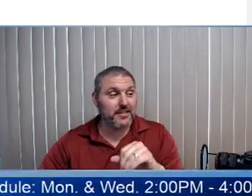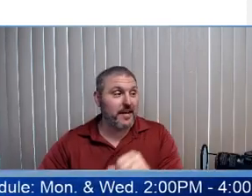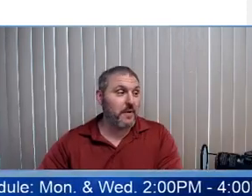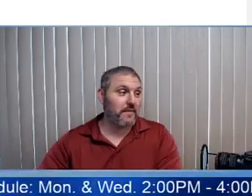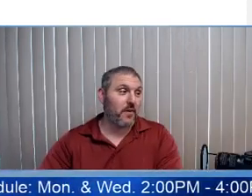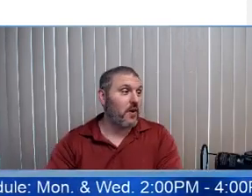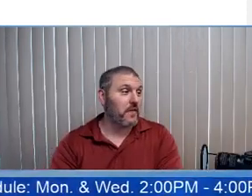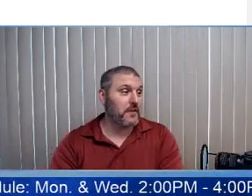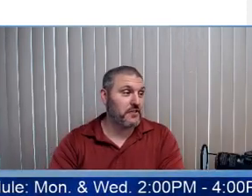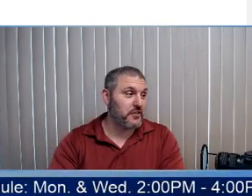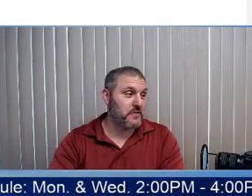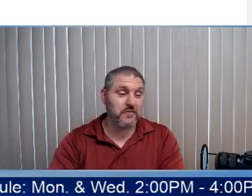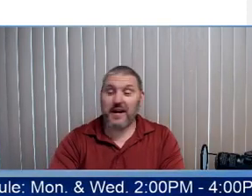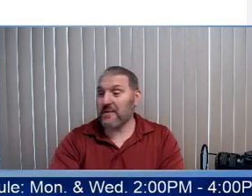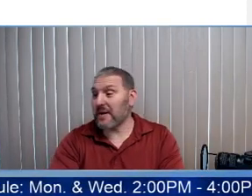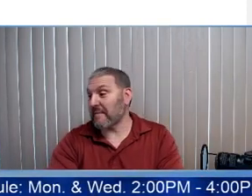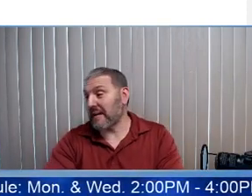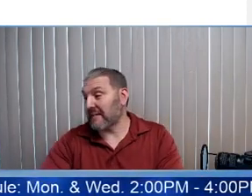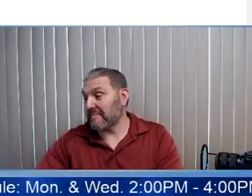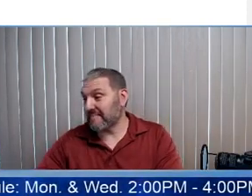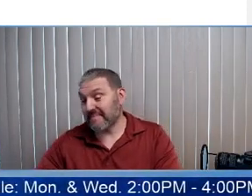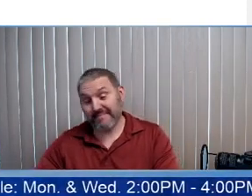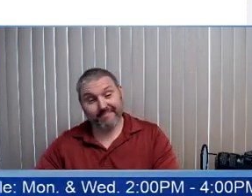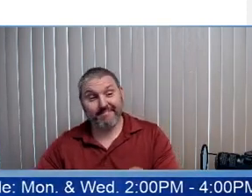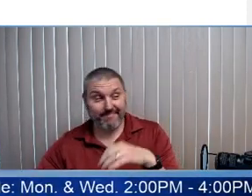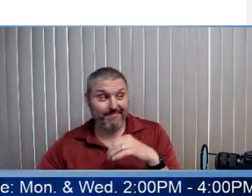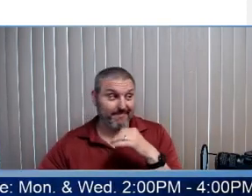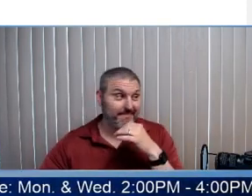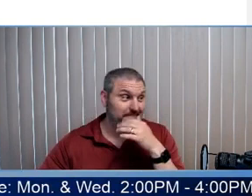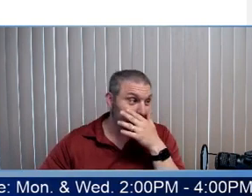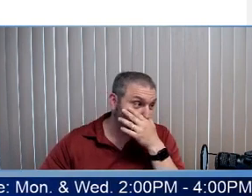I bet you they went for all the good shoes right away, man.